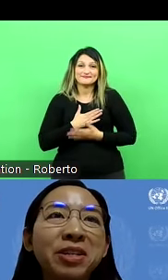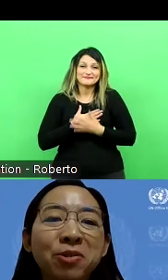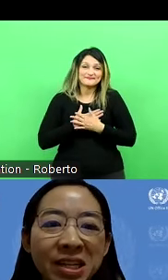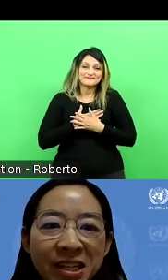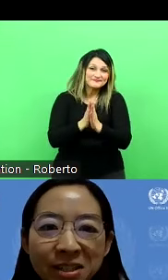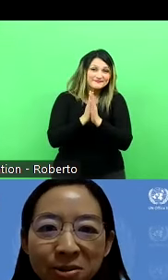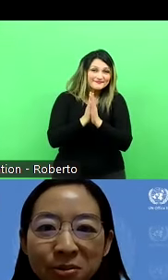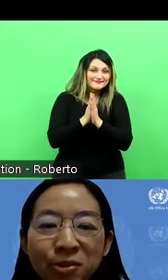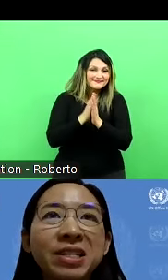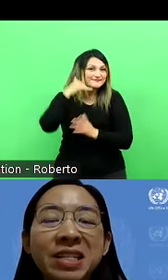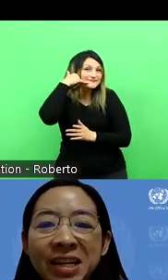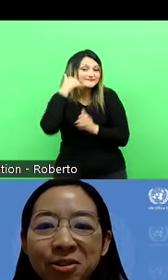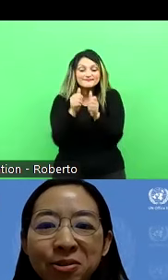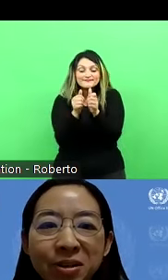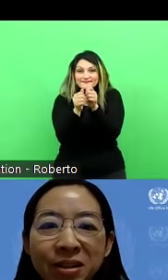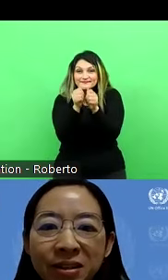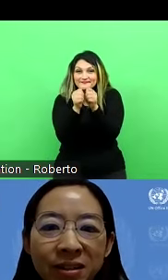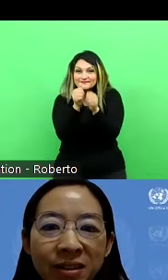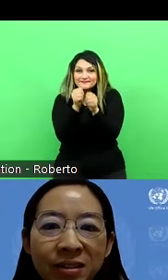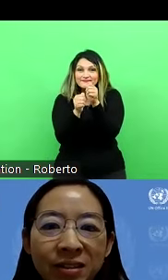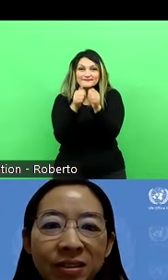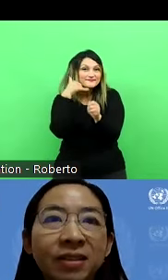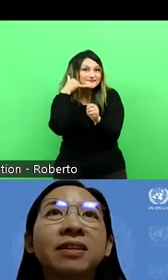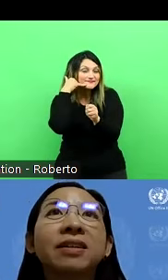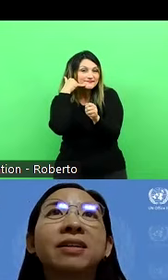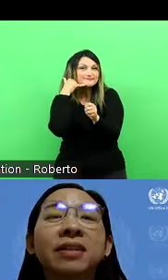going to be using Slido. I